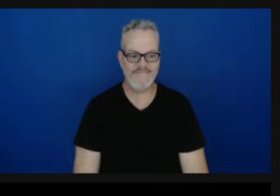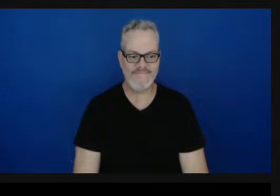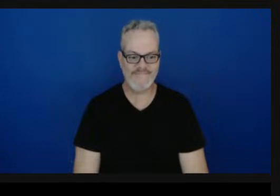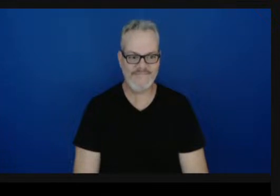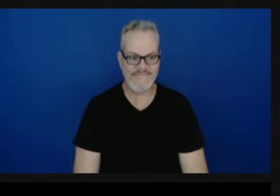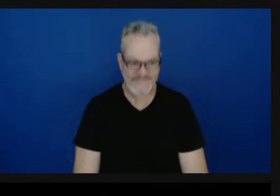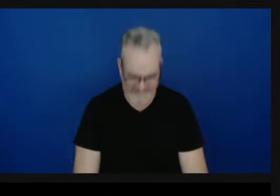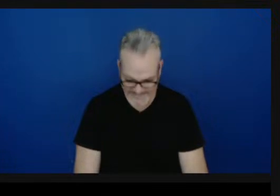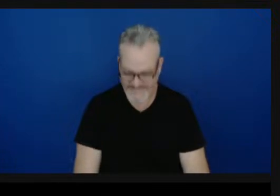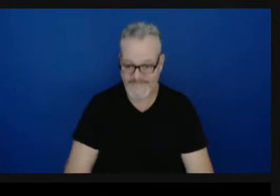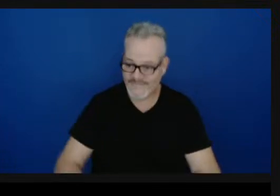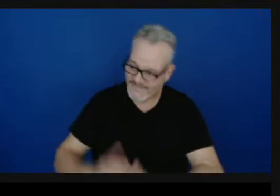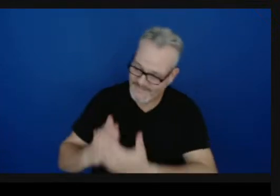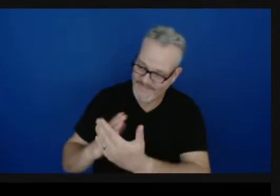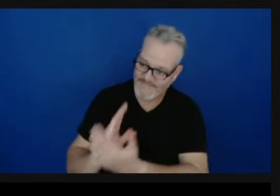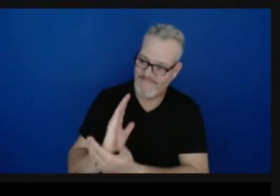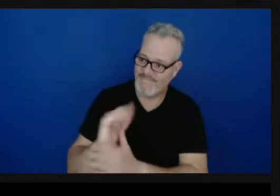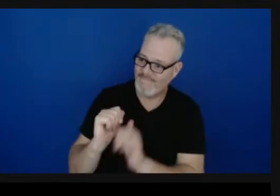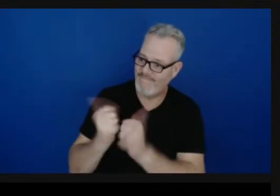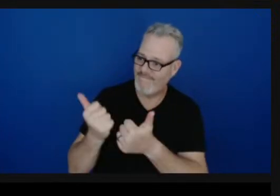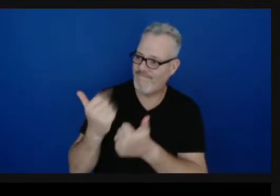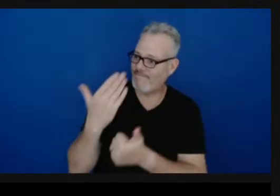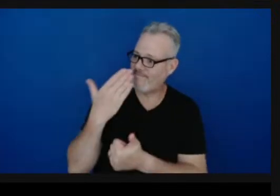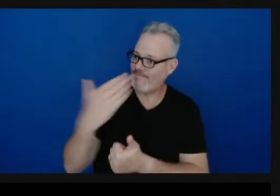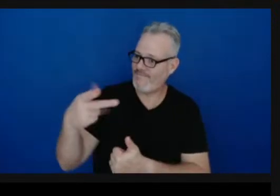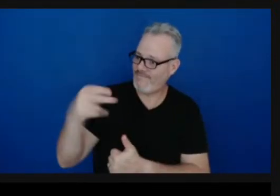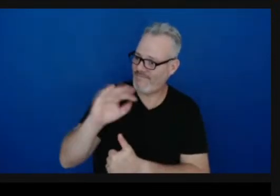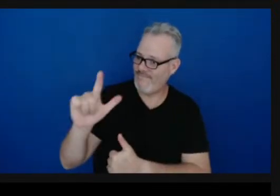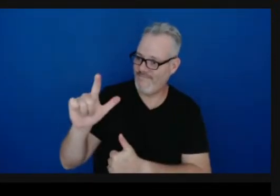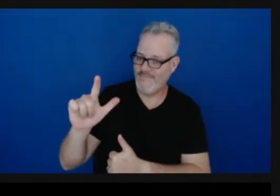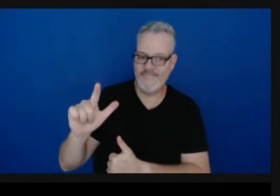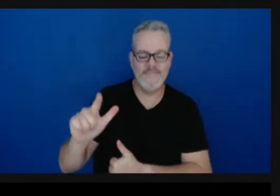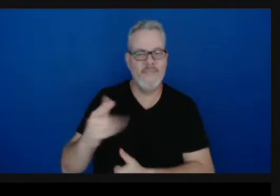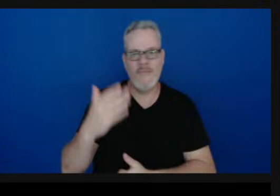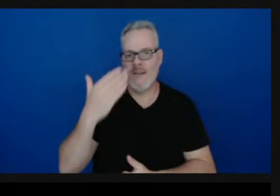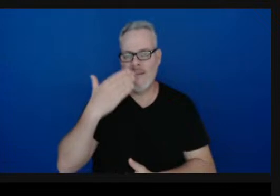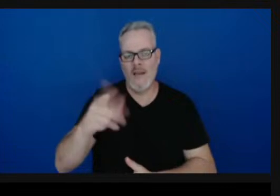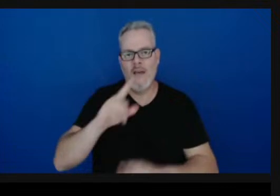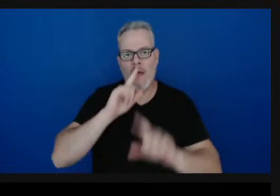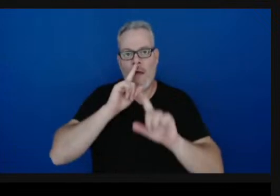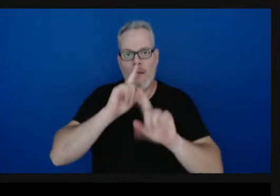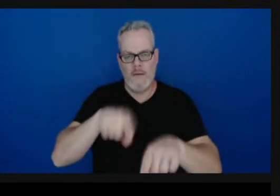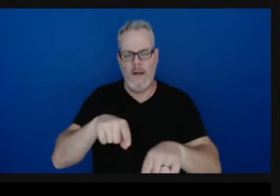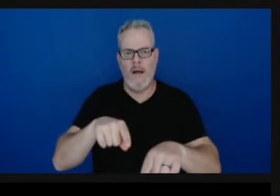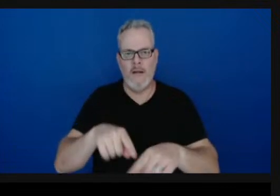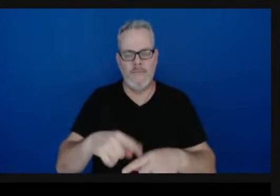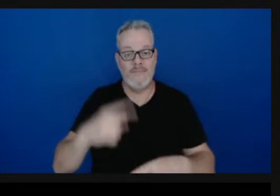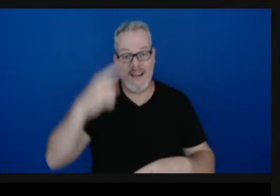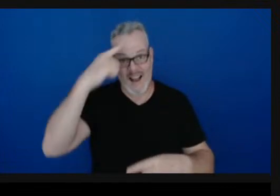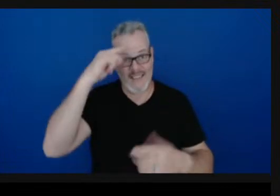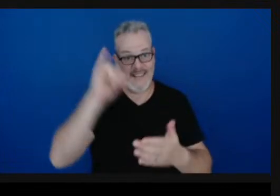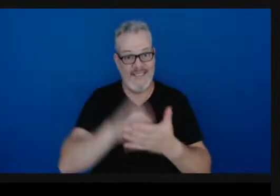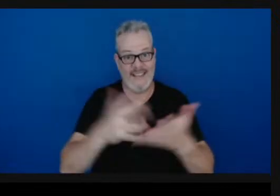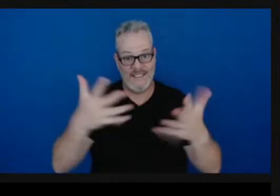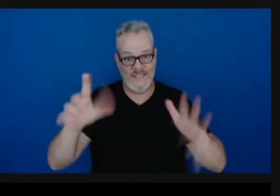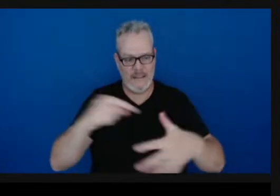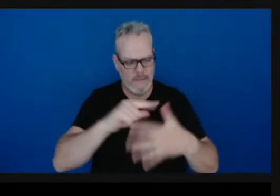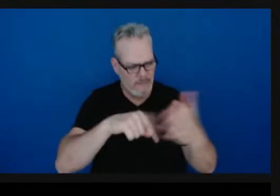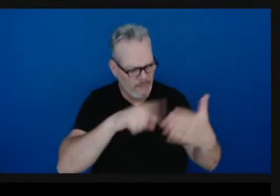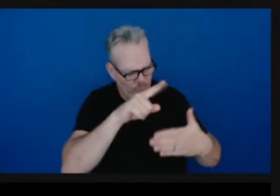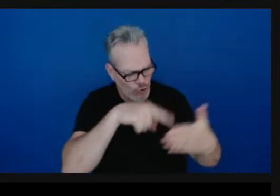All right, thank you, Phil. And I think for the answer, and I think that rounds out all the questions. I can double check real quick.